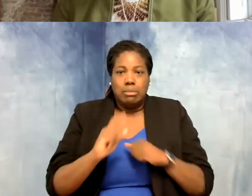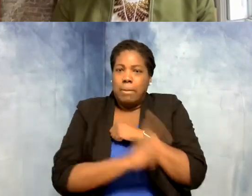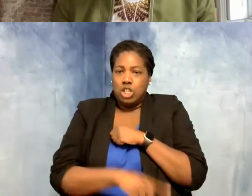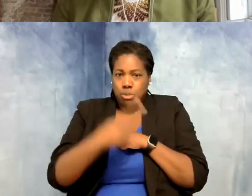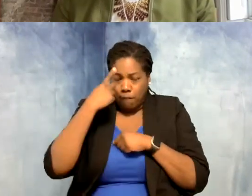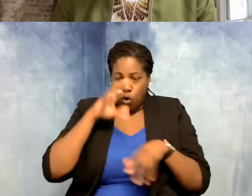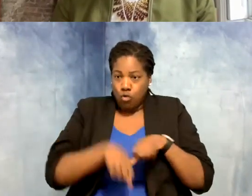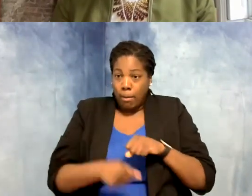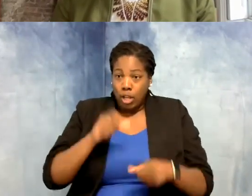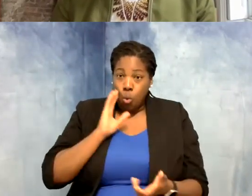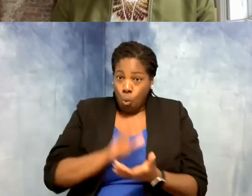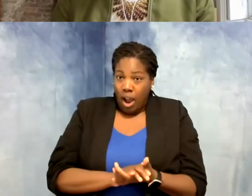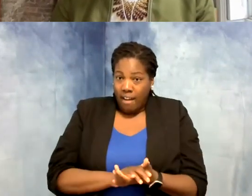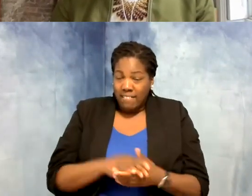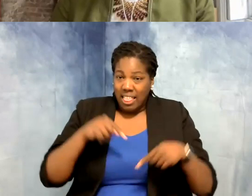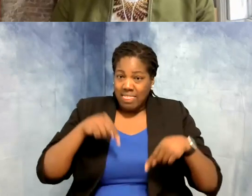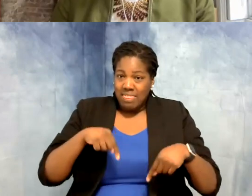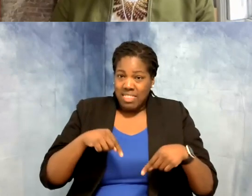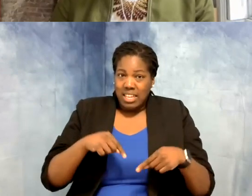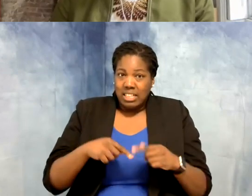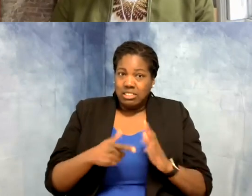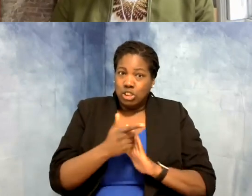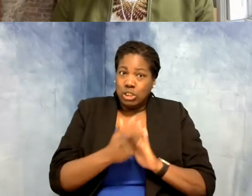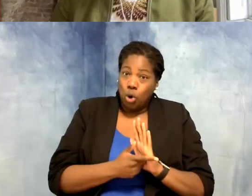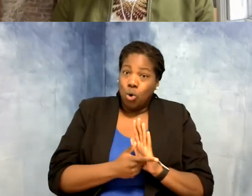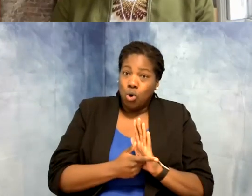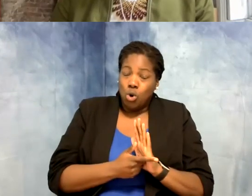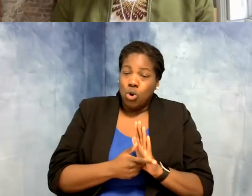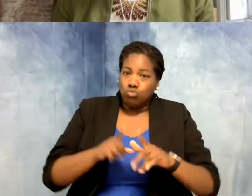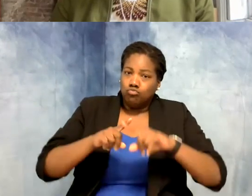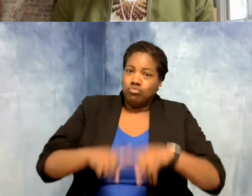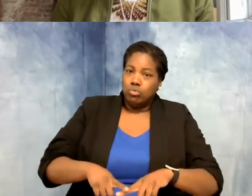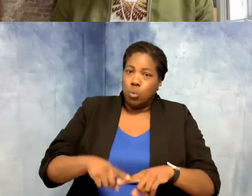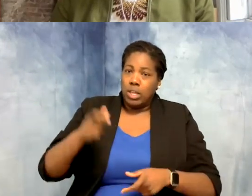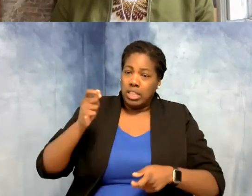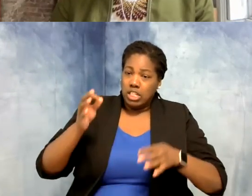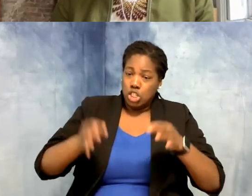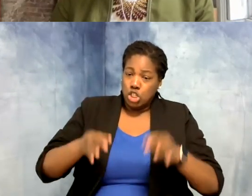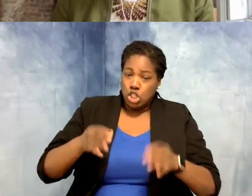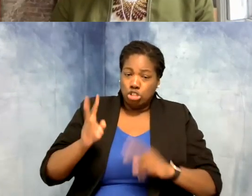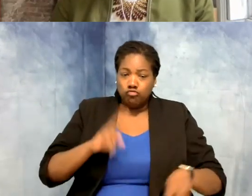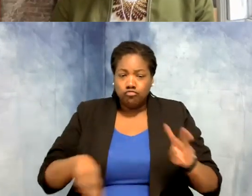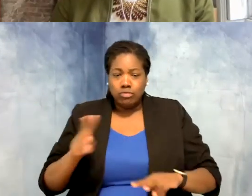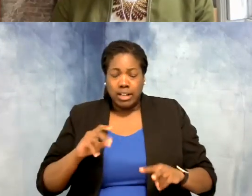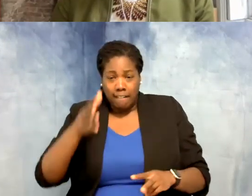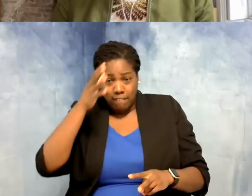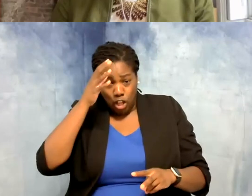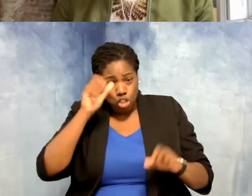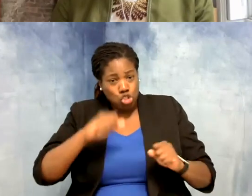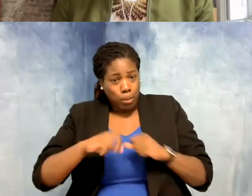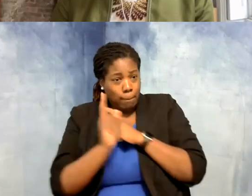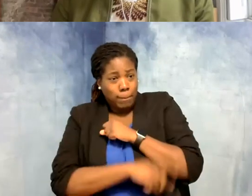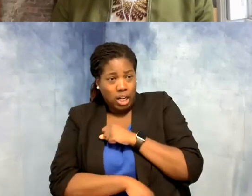that. These are treatises that were relied upon when judges evaluated whether fathers should be